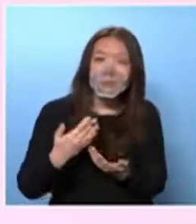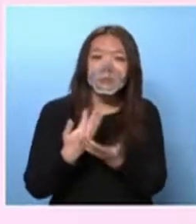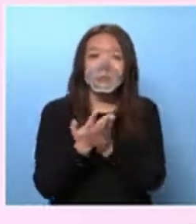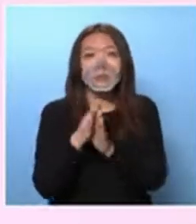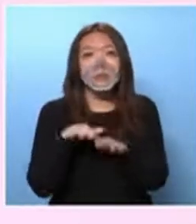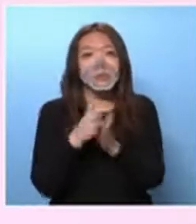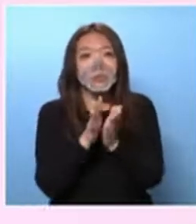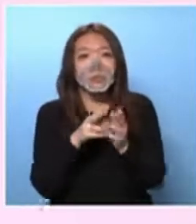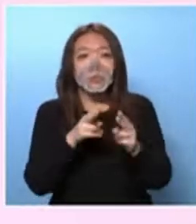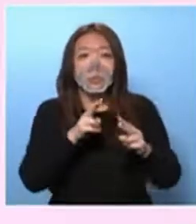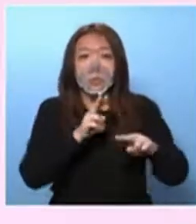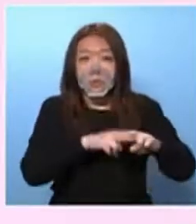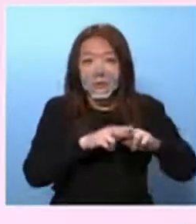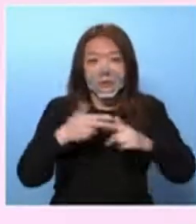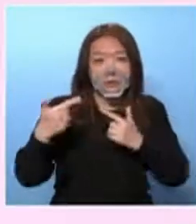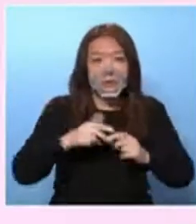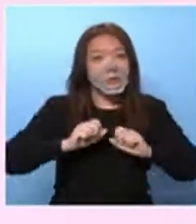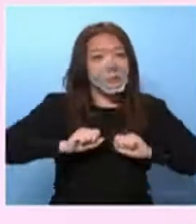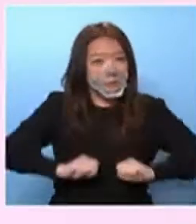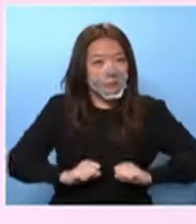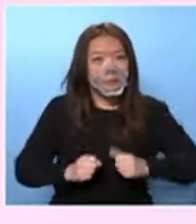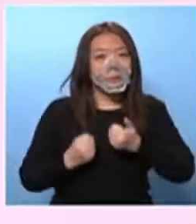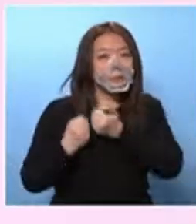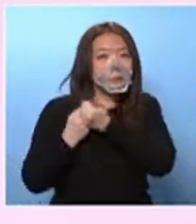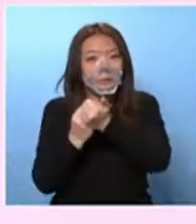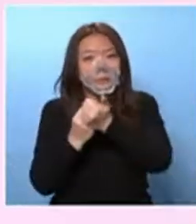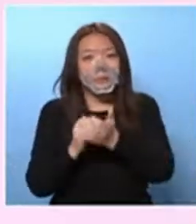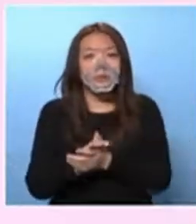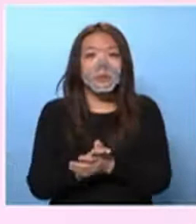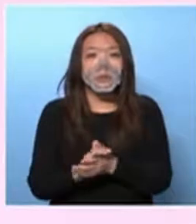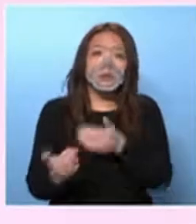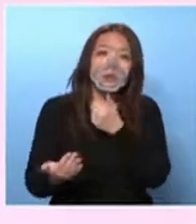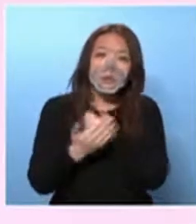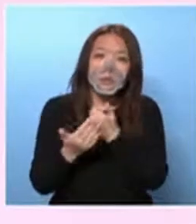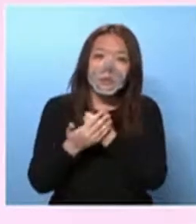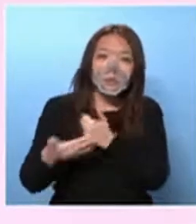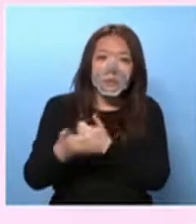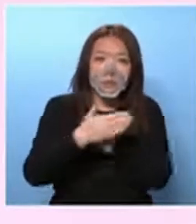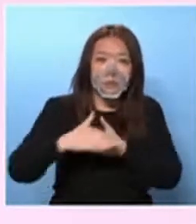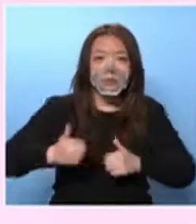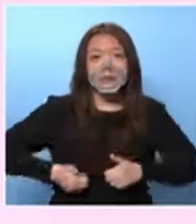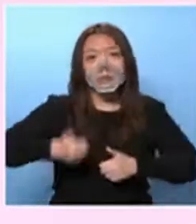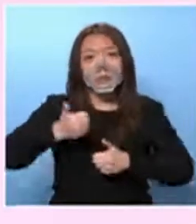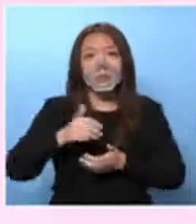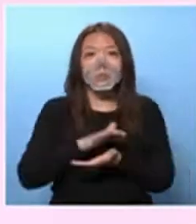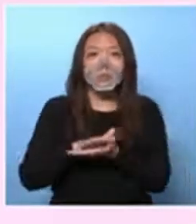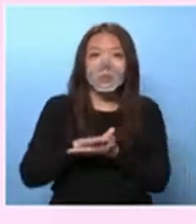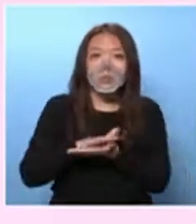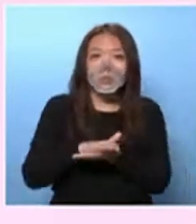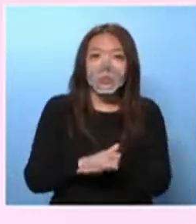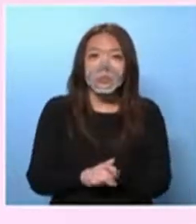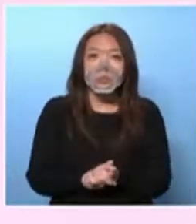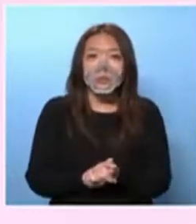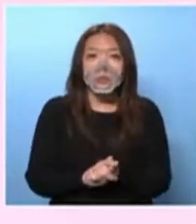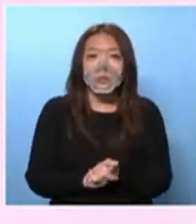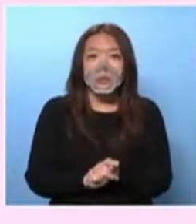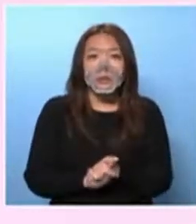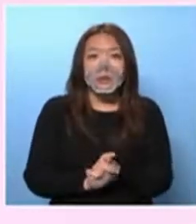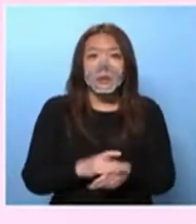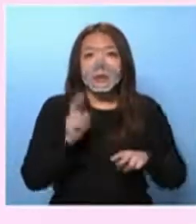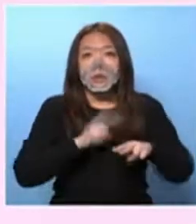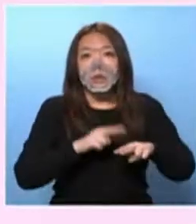our motherland has always given us staunch support, enabling us to write the next line in Hong Kong's success